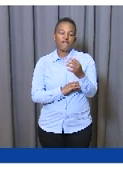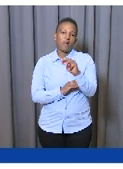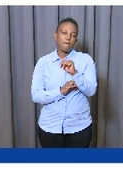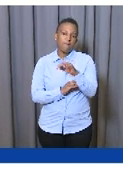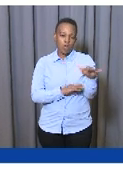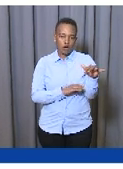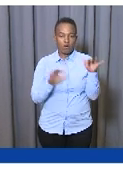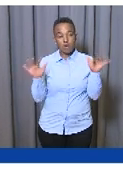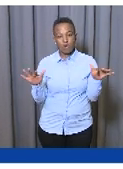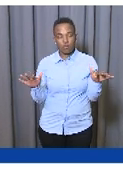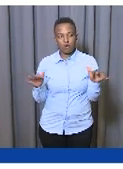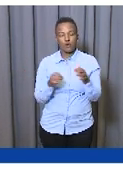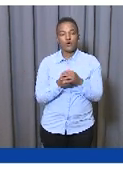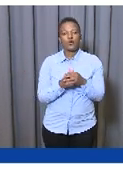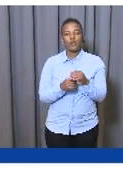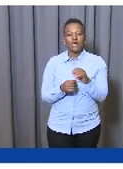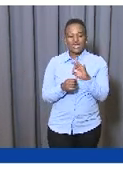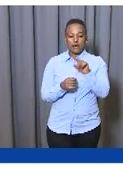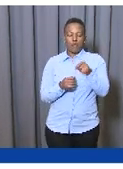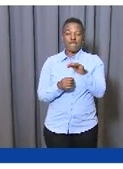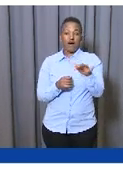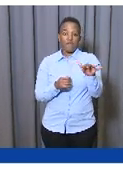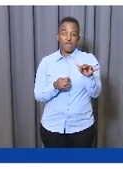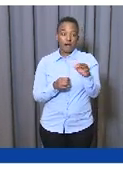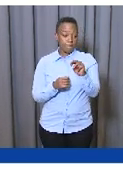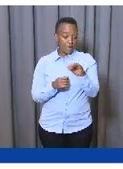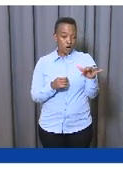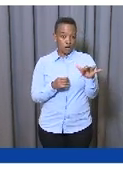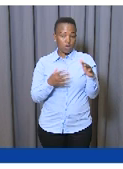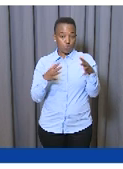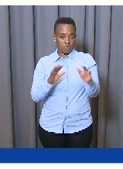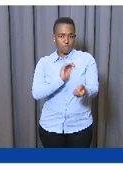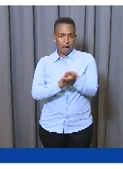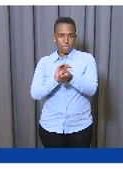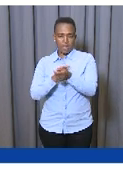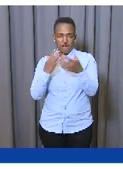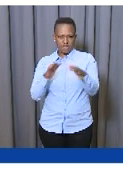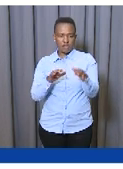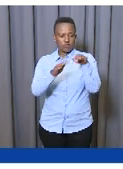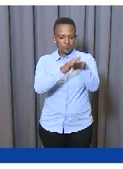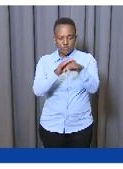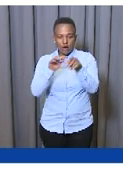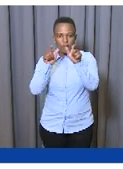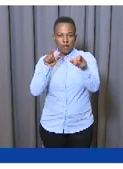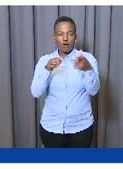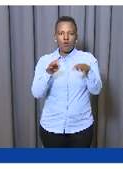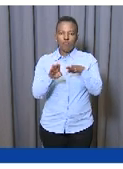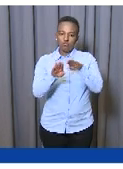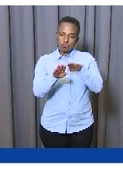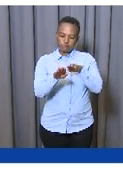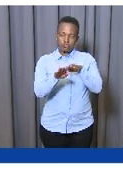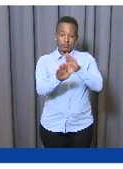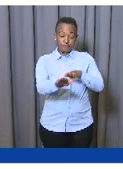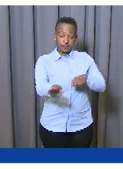people. 3.4 million people is the screening that's happening outside the roadblocks that we did.